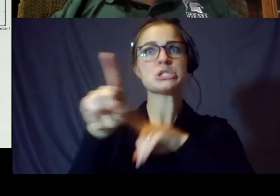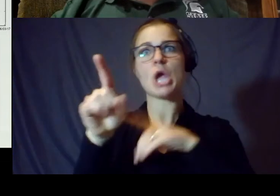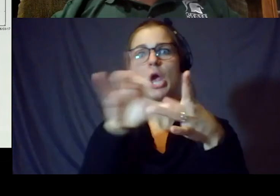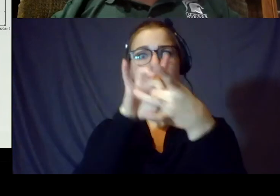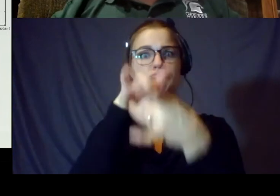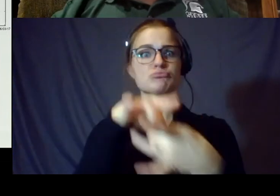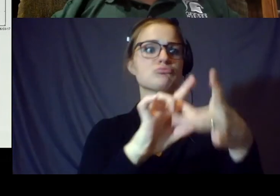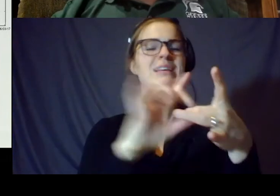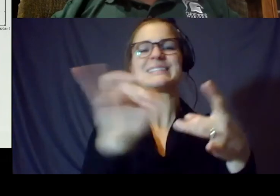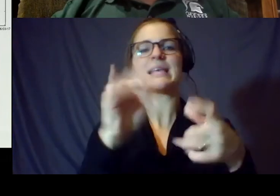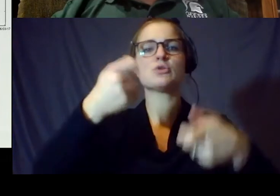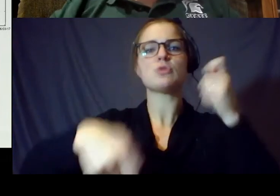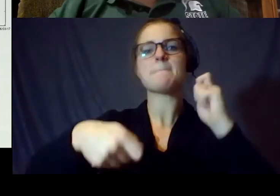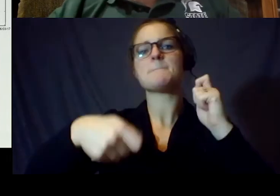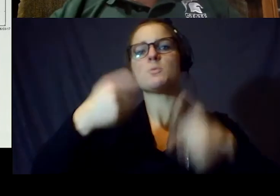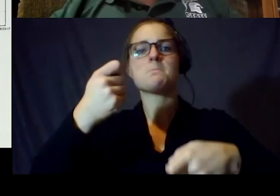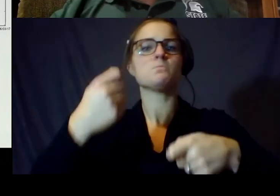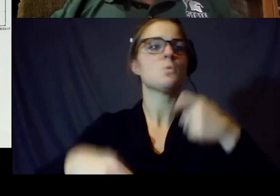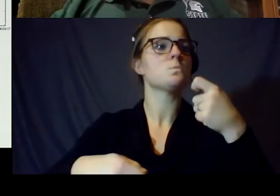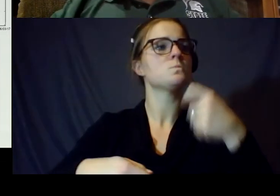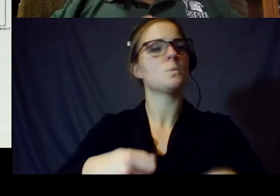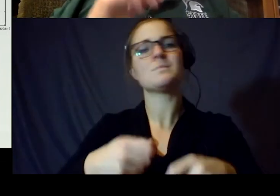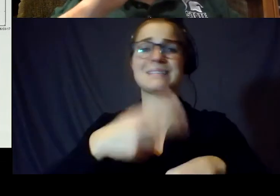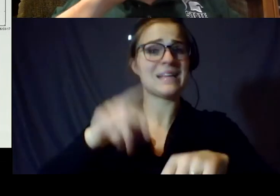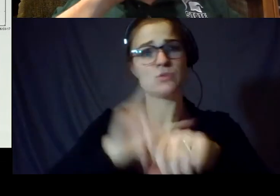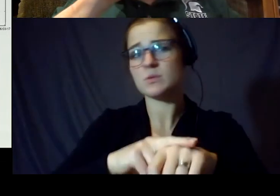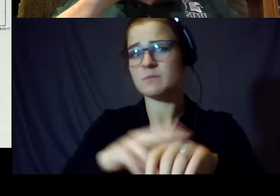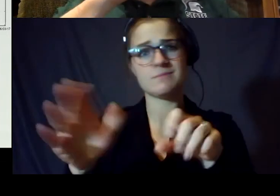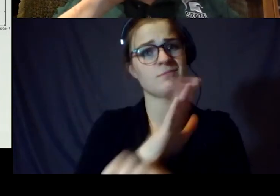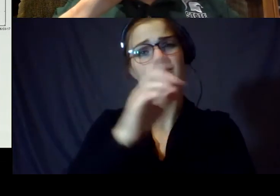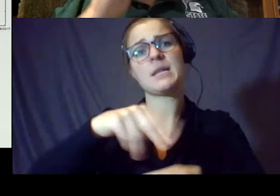drum. And it's natural.